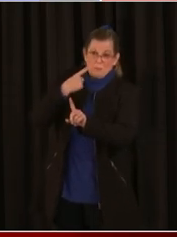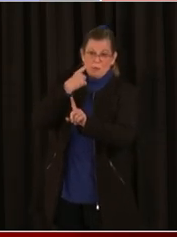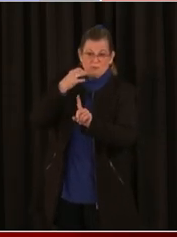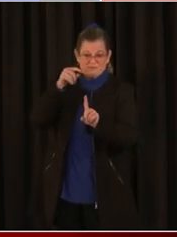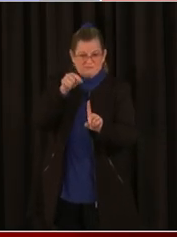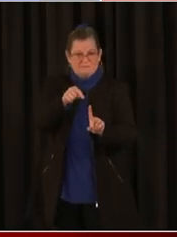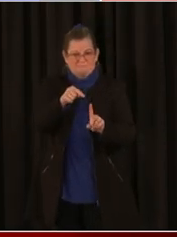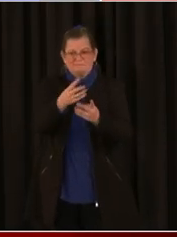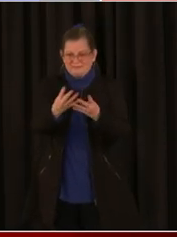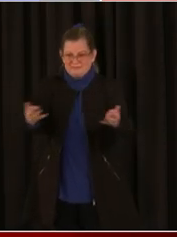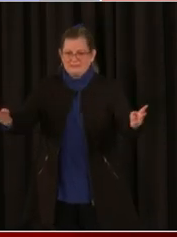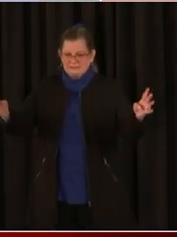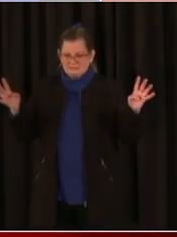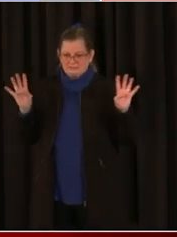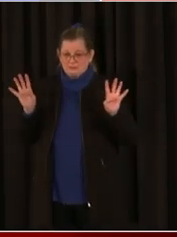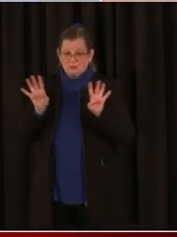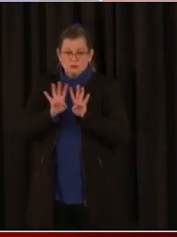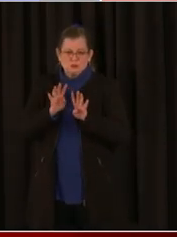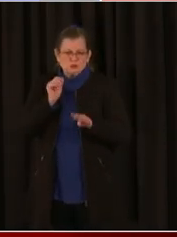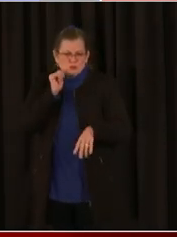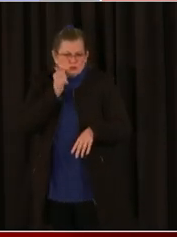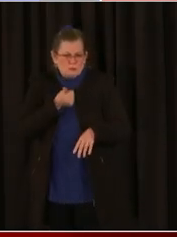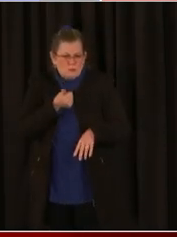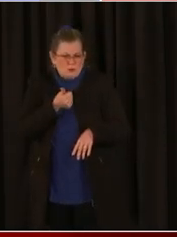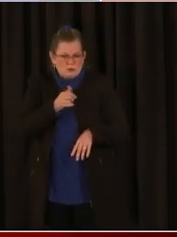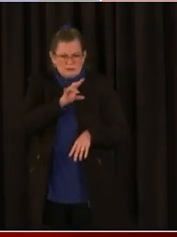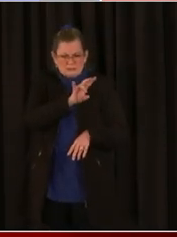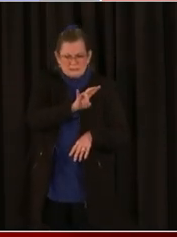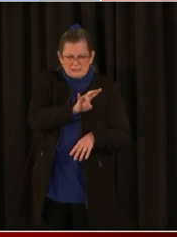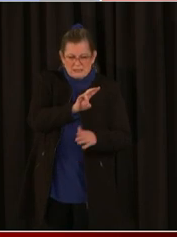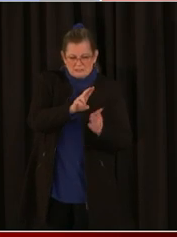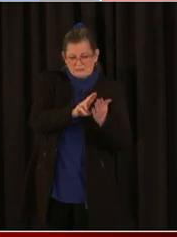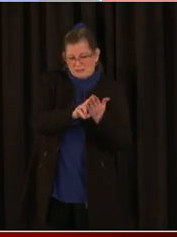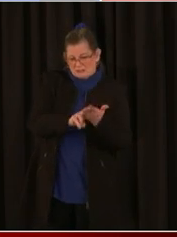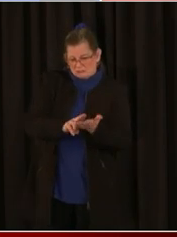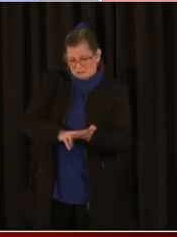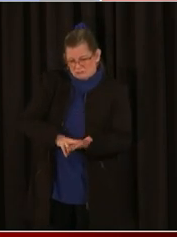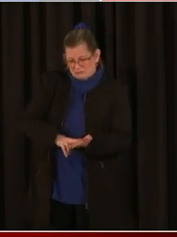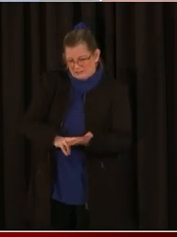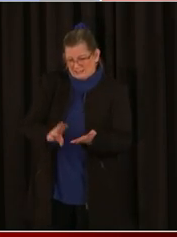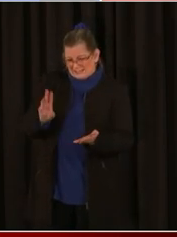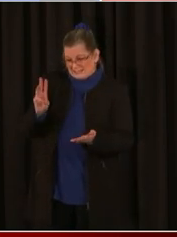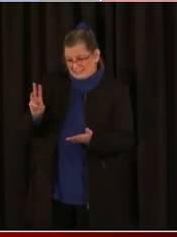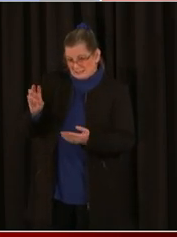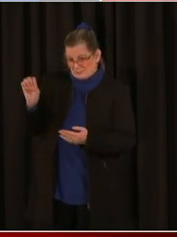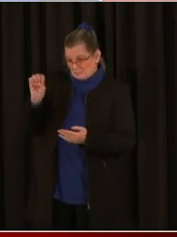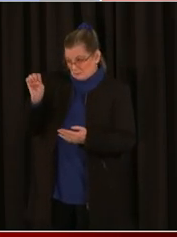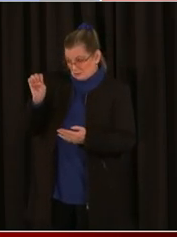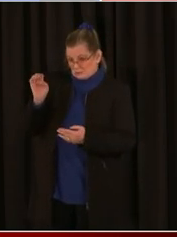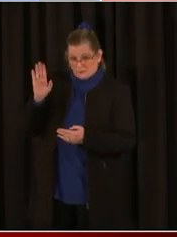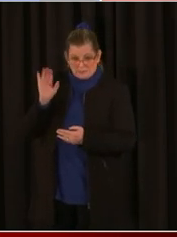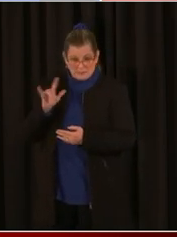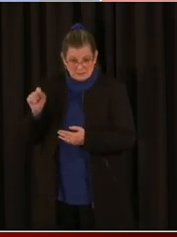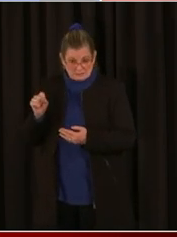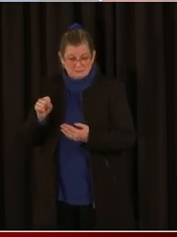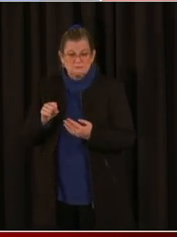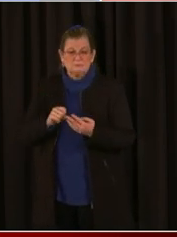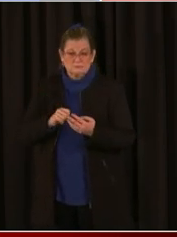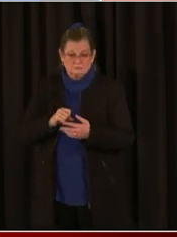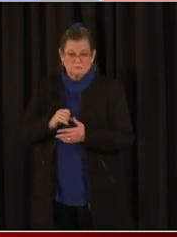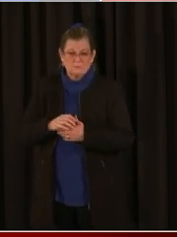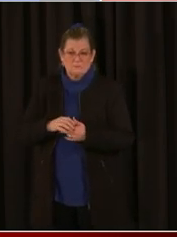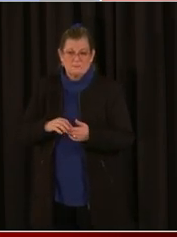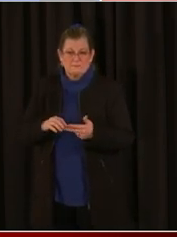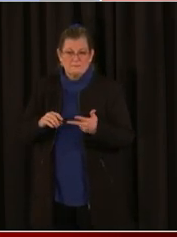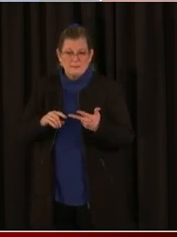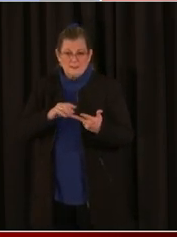7 contracts and 6 emergency bills. One of those emergency bills was submitted at is being considered at the